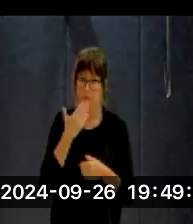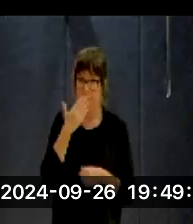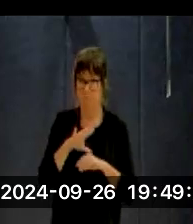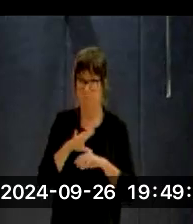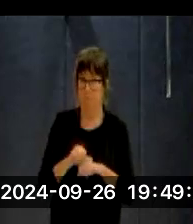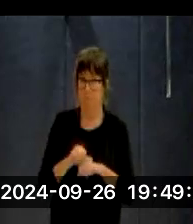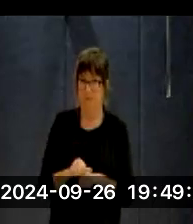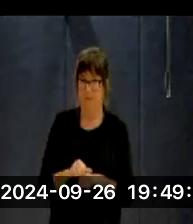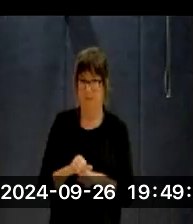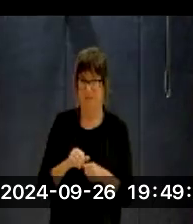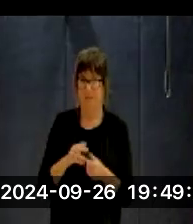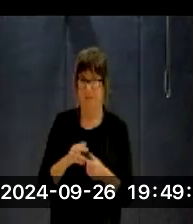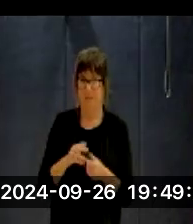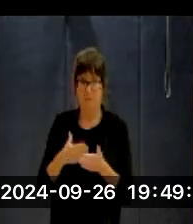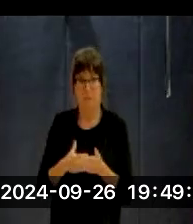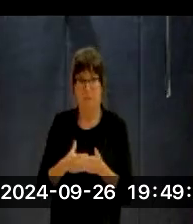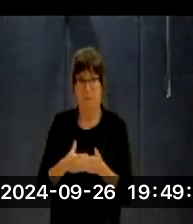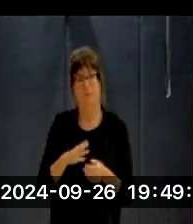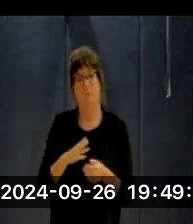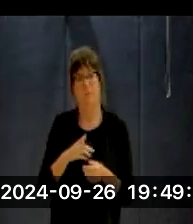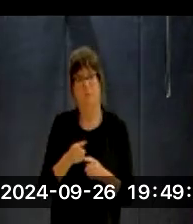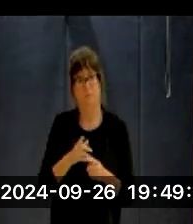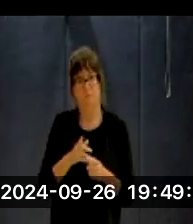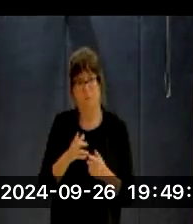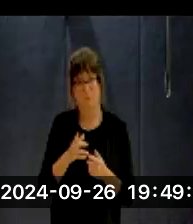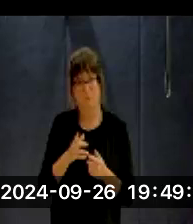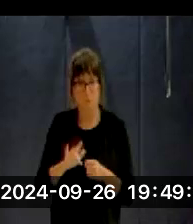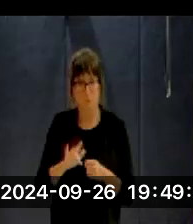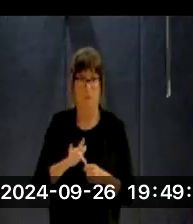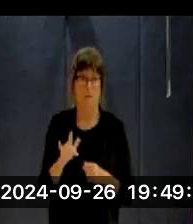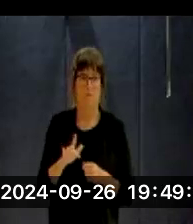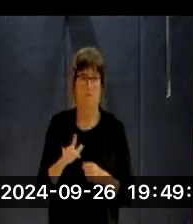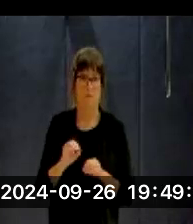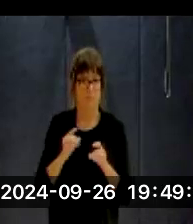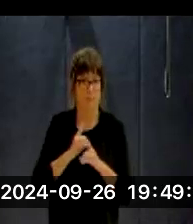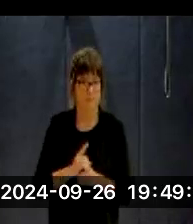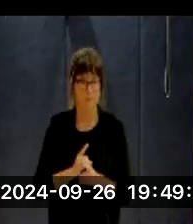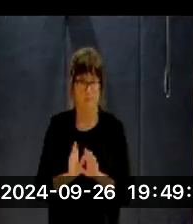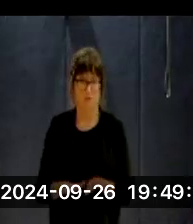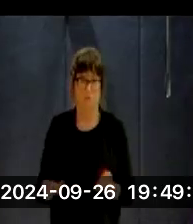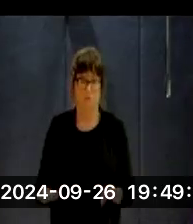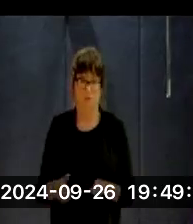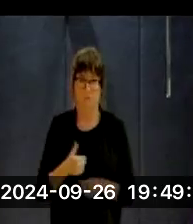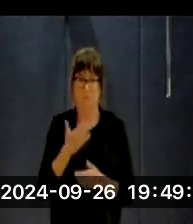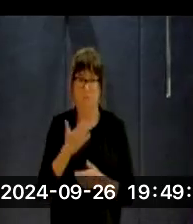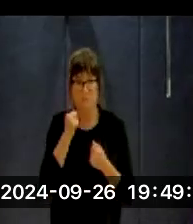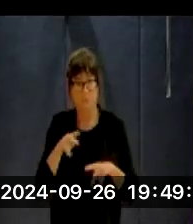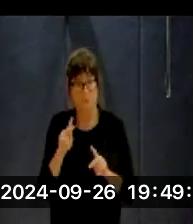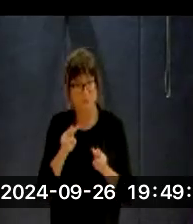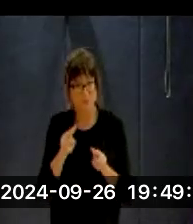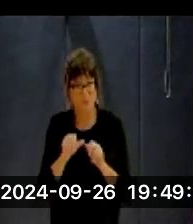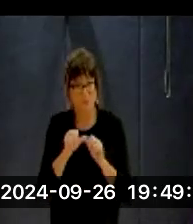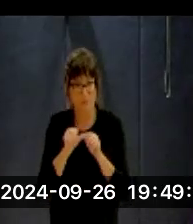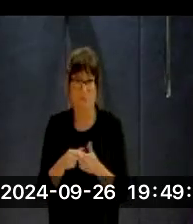defenseless, special needs children. Thank you for this opportunity. Look forward to continue this conversation. Thank you.